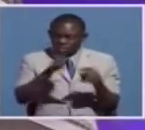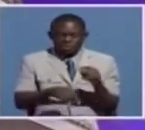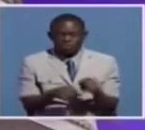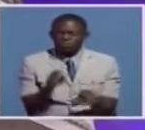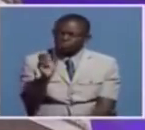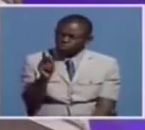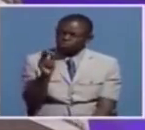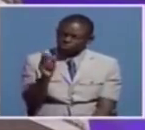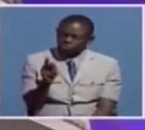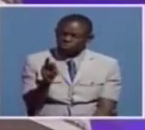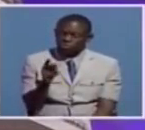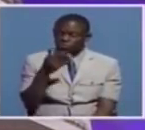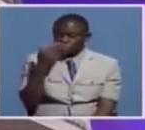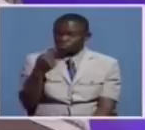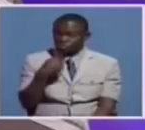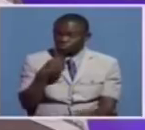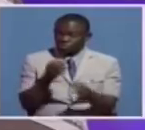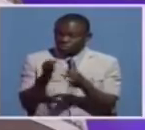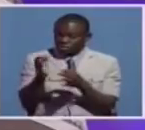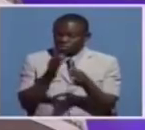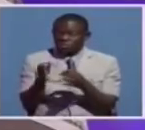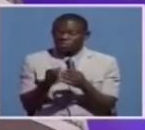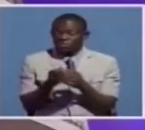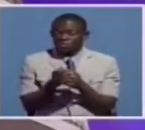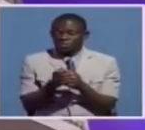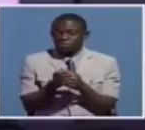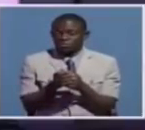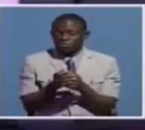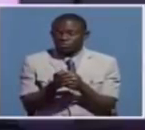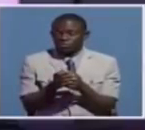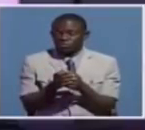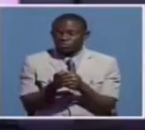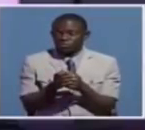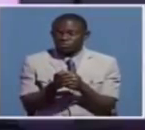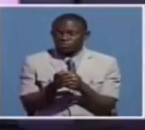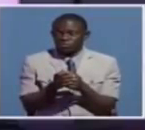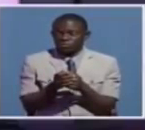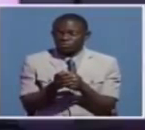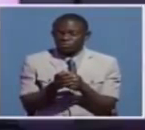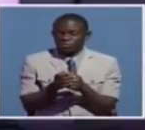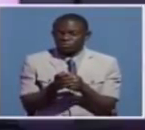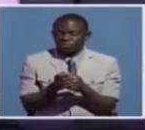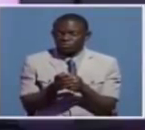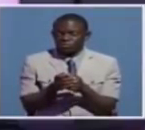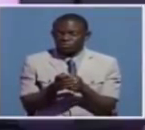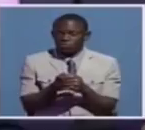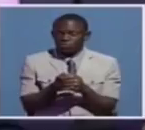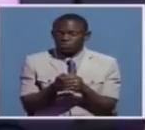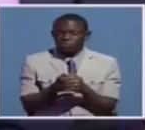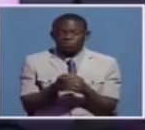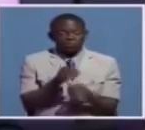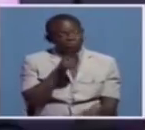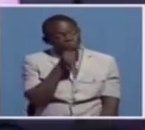forces pumped in money, because isn't that a scapegoat? Earlier you said. Earlier you said